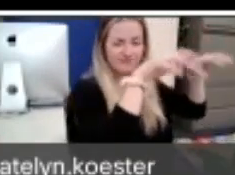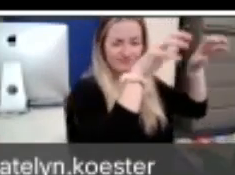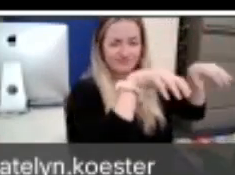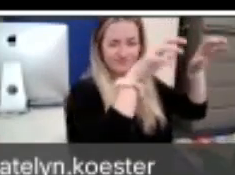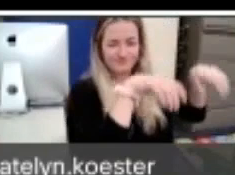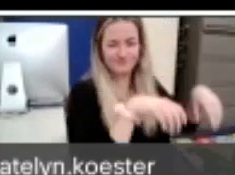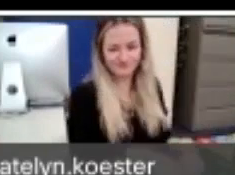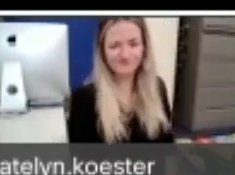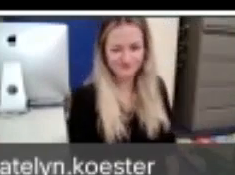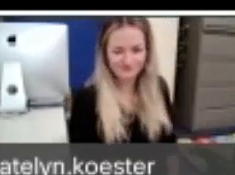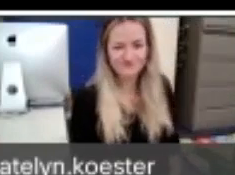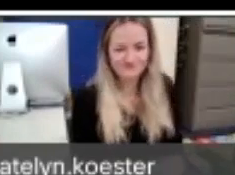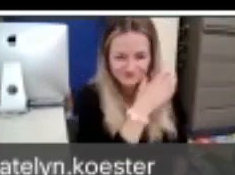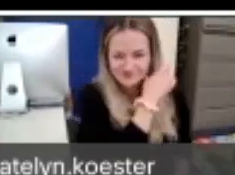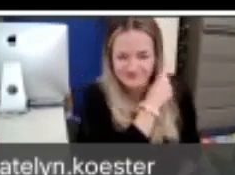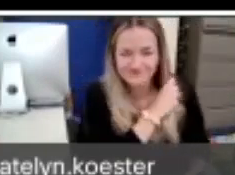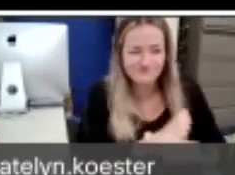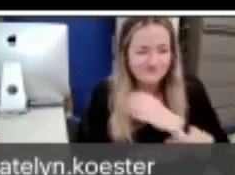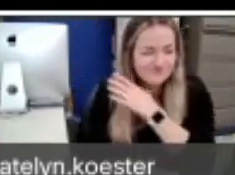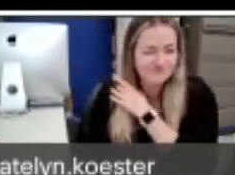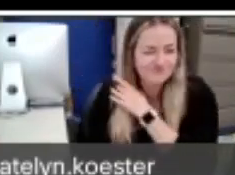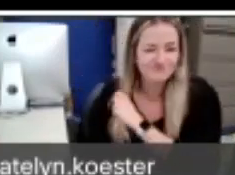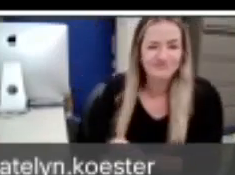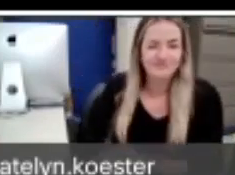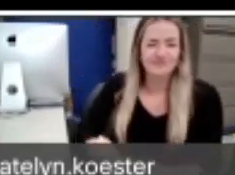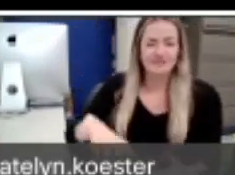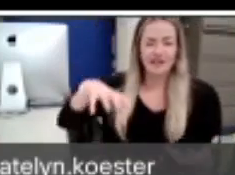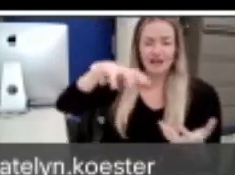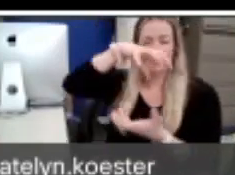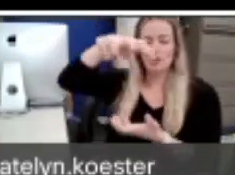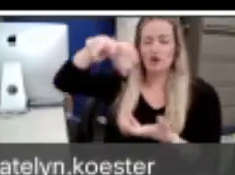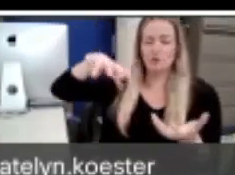Rain.